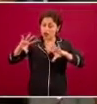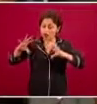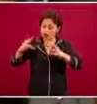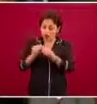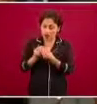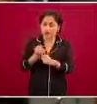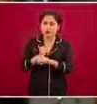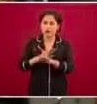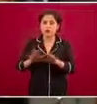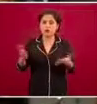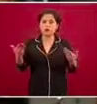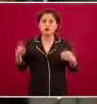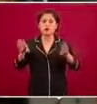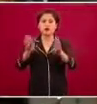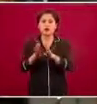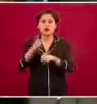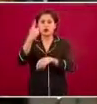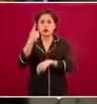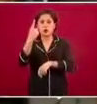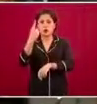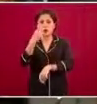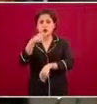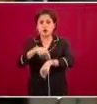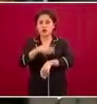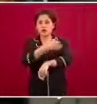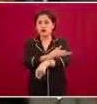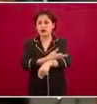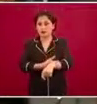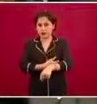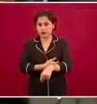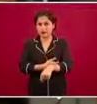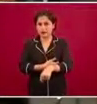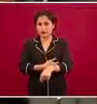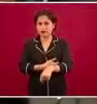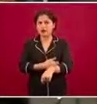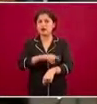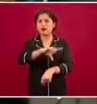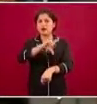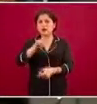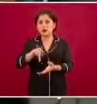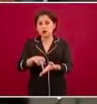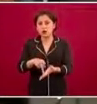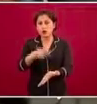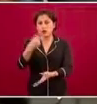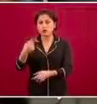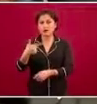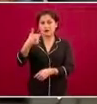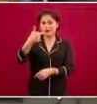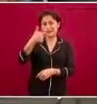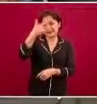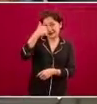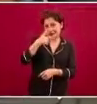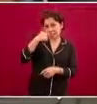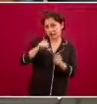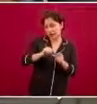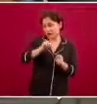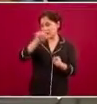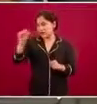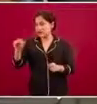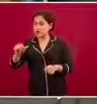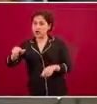The, close, the closing time is 1 p.m. They made this information available